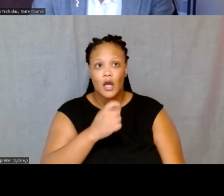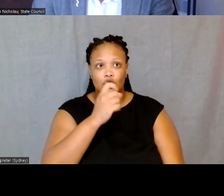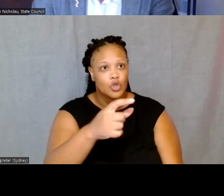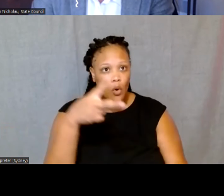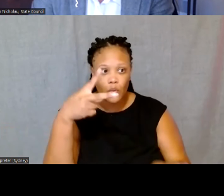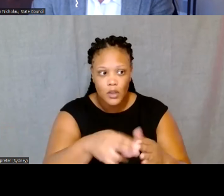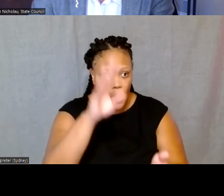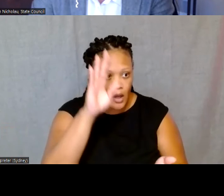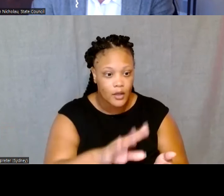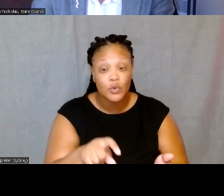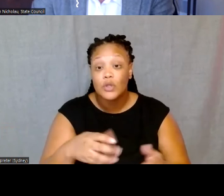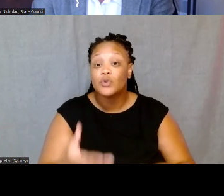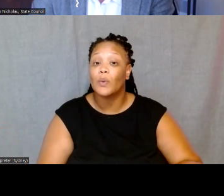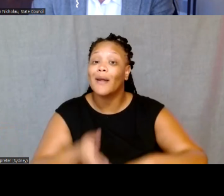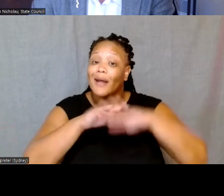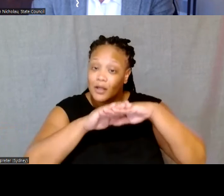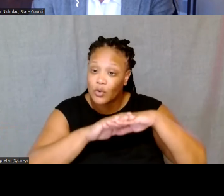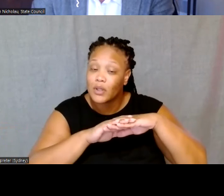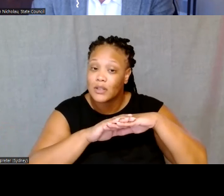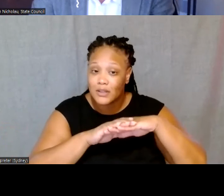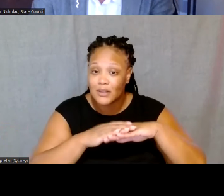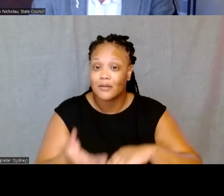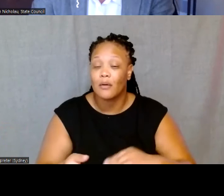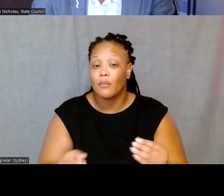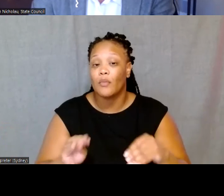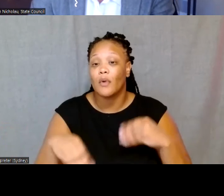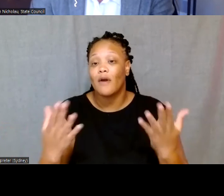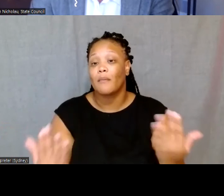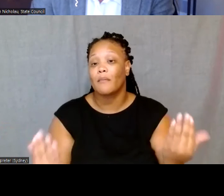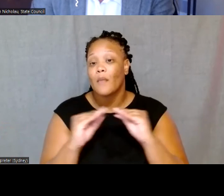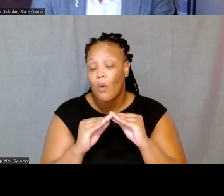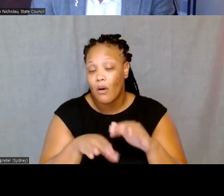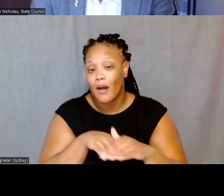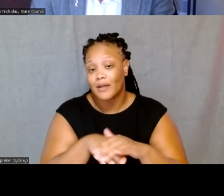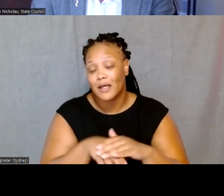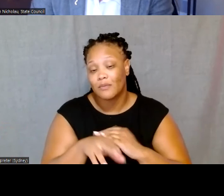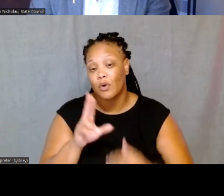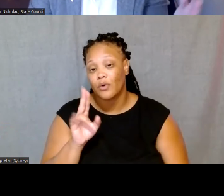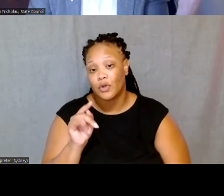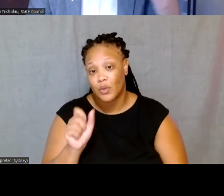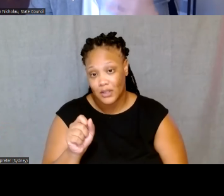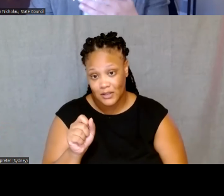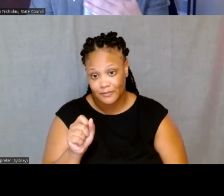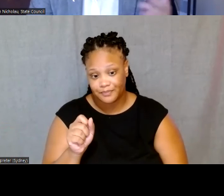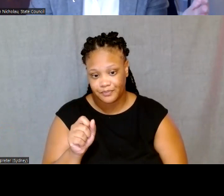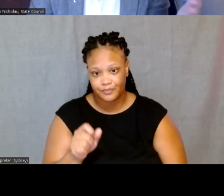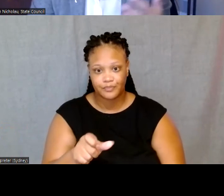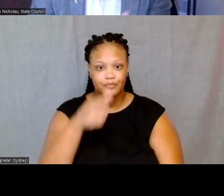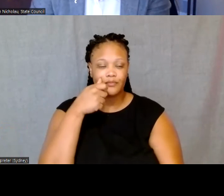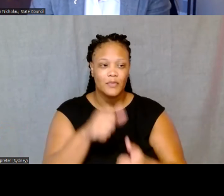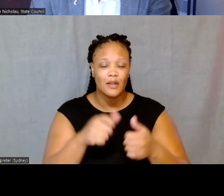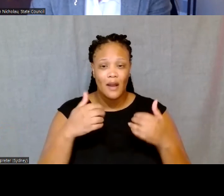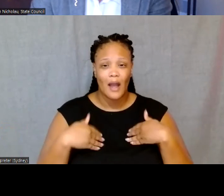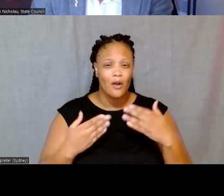the minimum percentage requirements for accessible units. That letter contained a bunch of stories, I